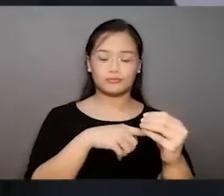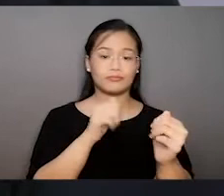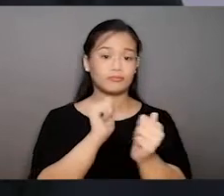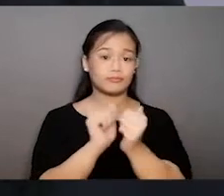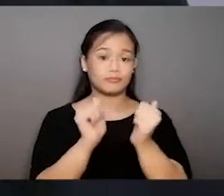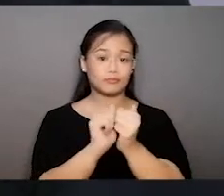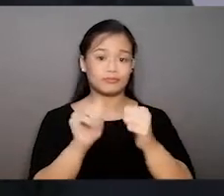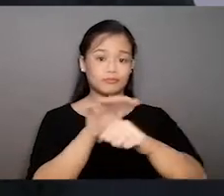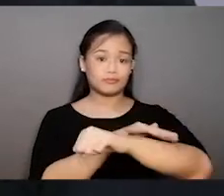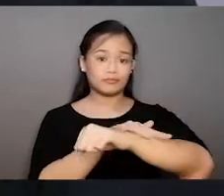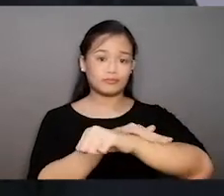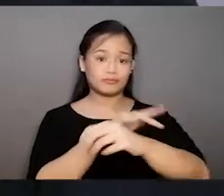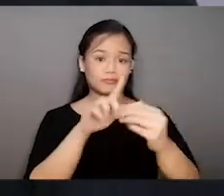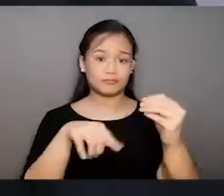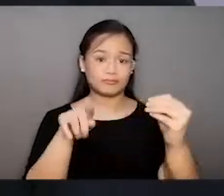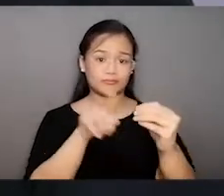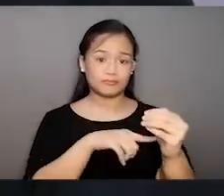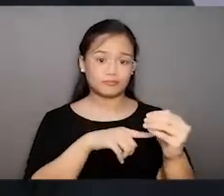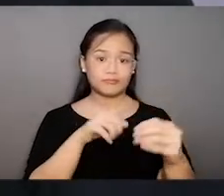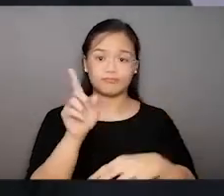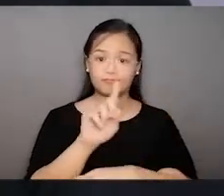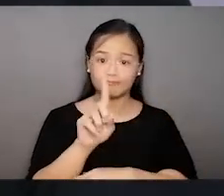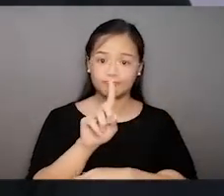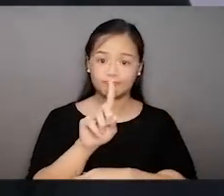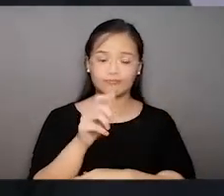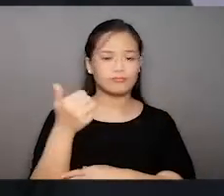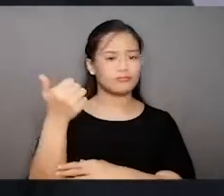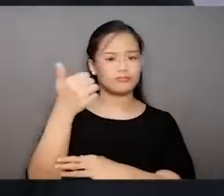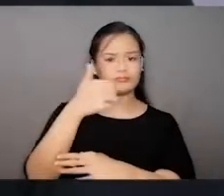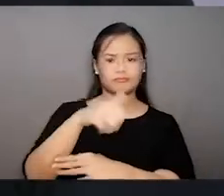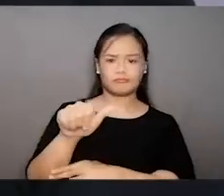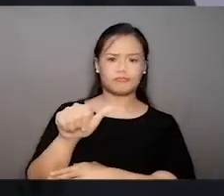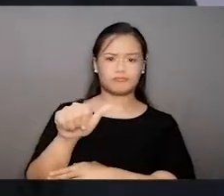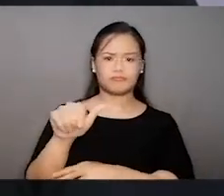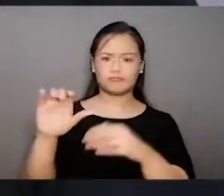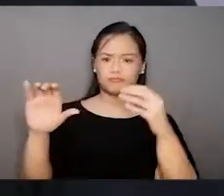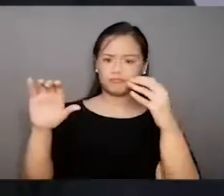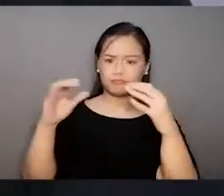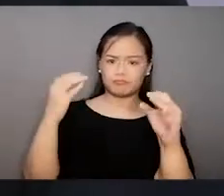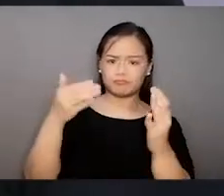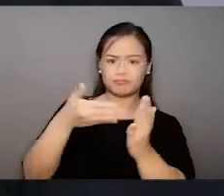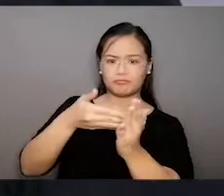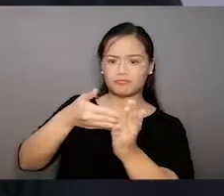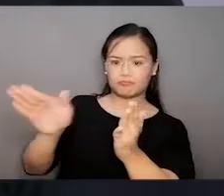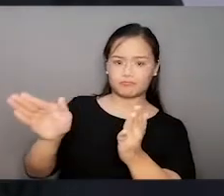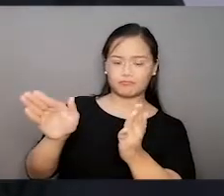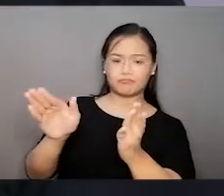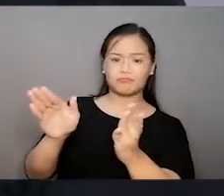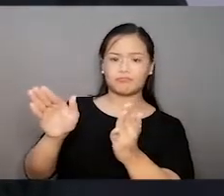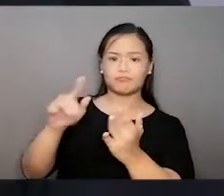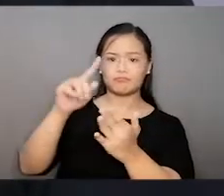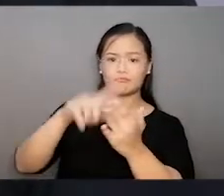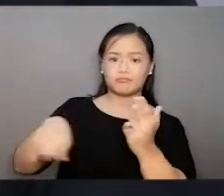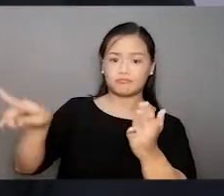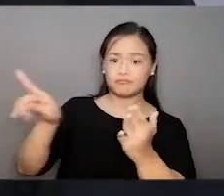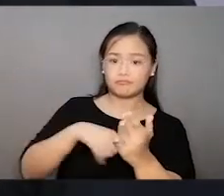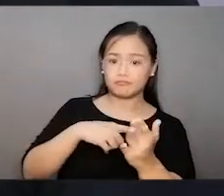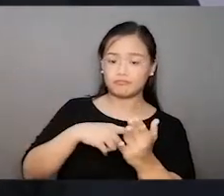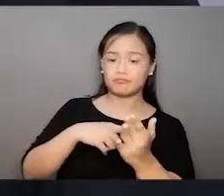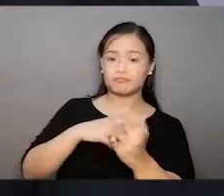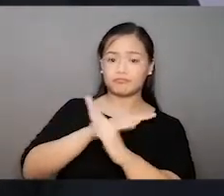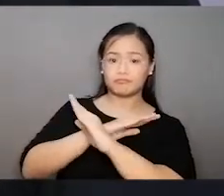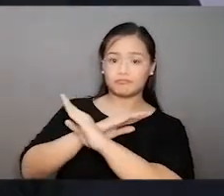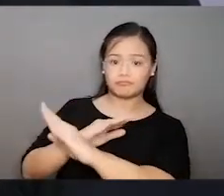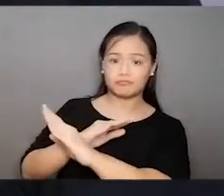defines racial discrimination as any distinction, exclusion, restriction, or preference based